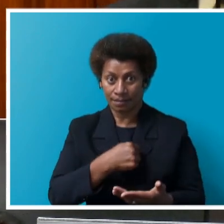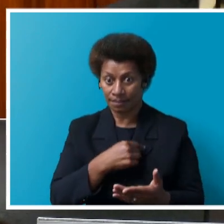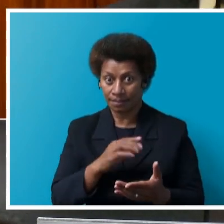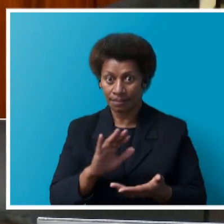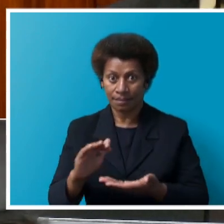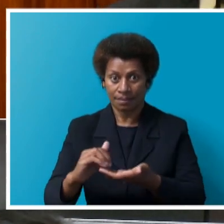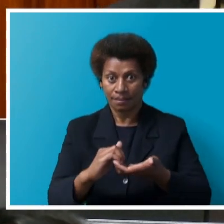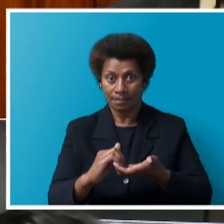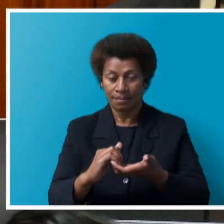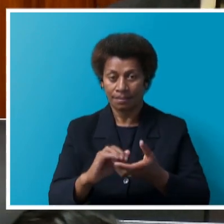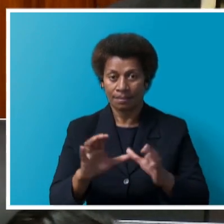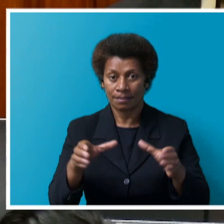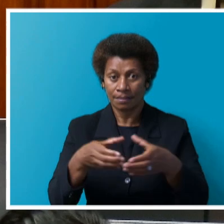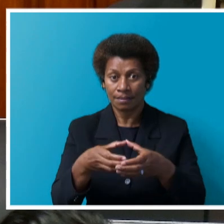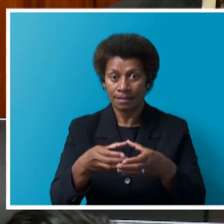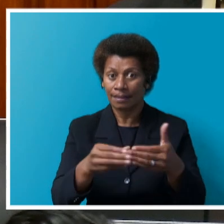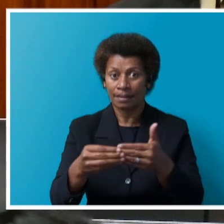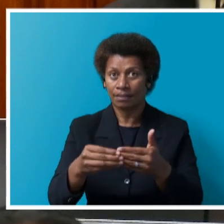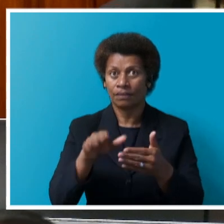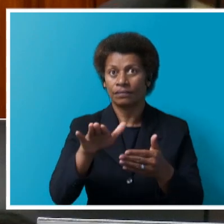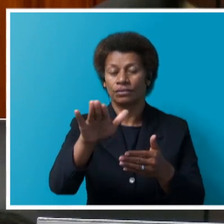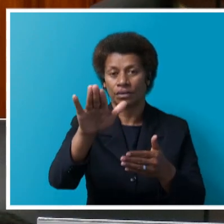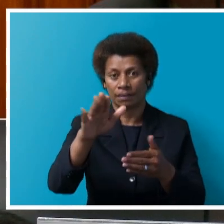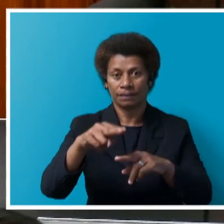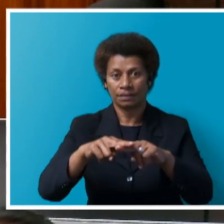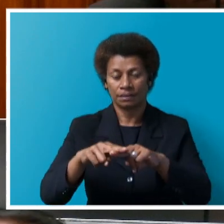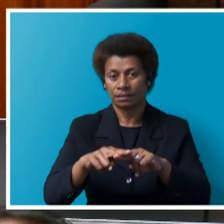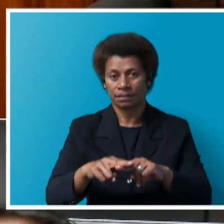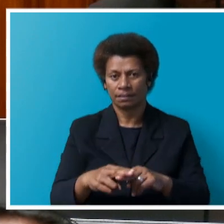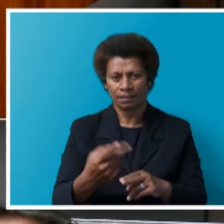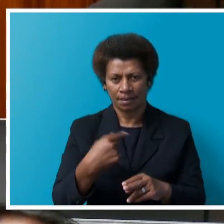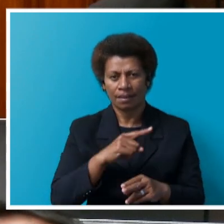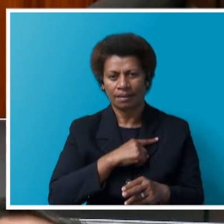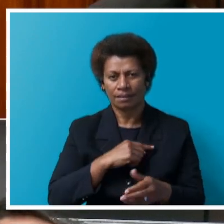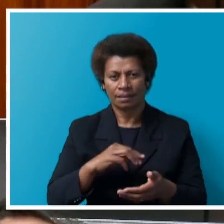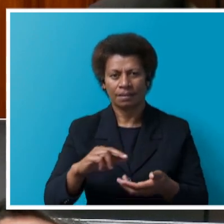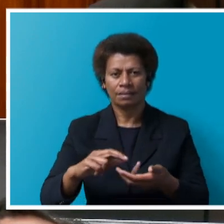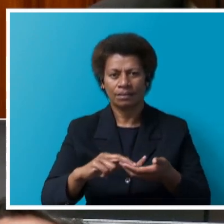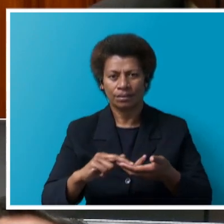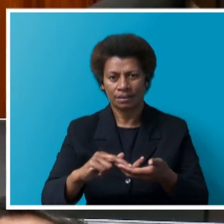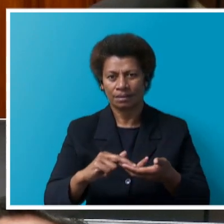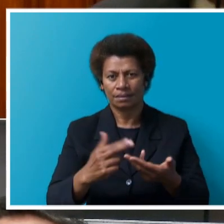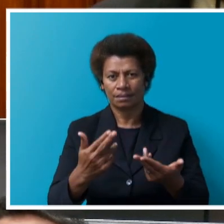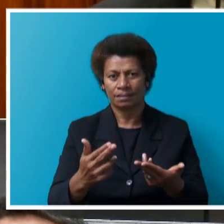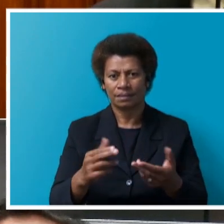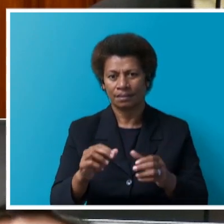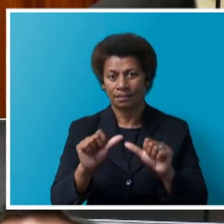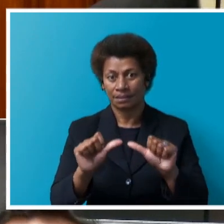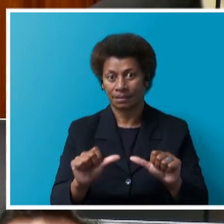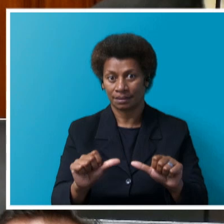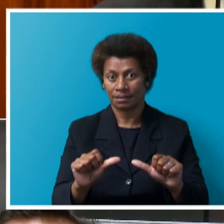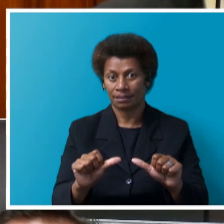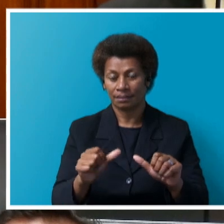entrusted in Fiji's future. We can relate to this call of unity by His Excellency the Turangambala Timodata, reference to